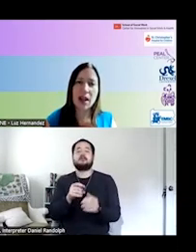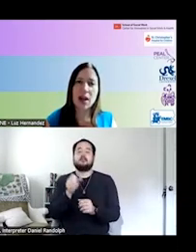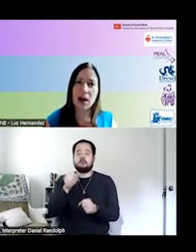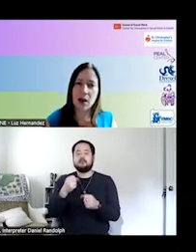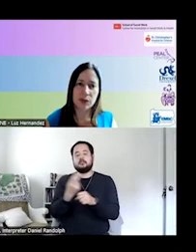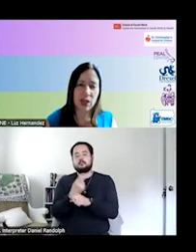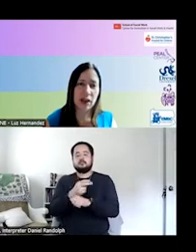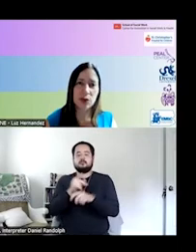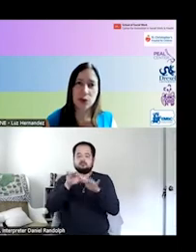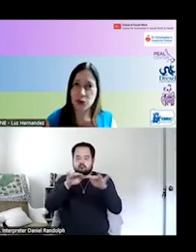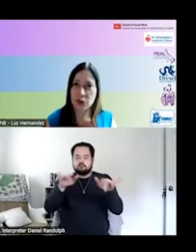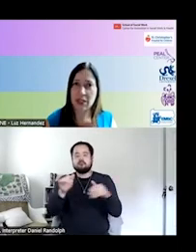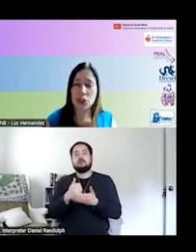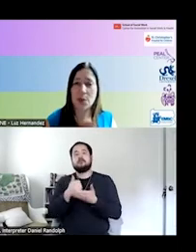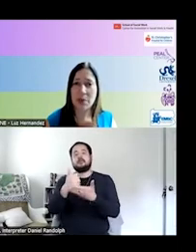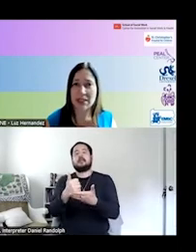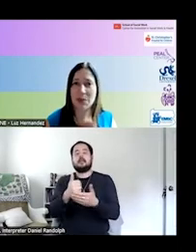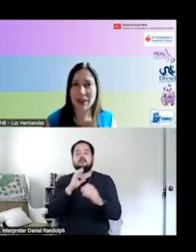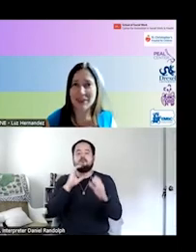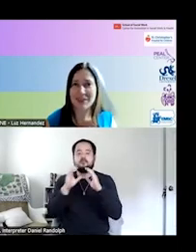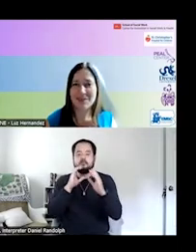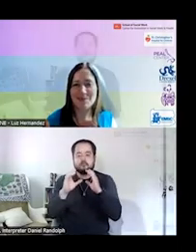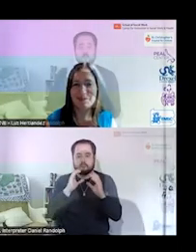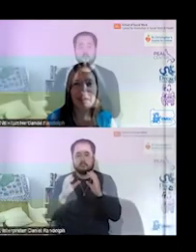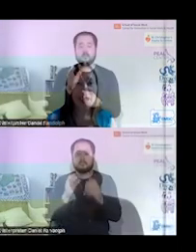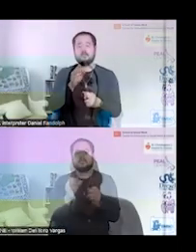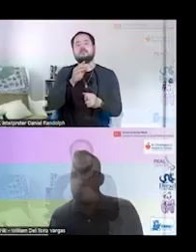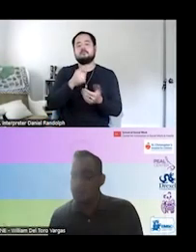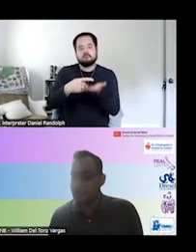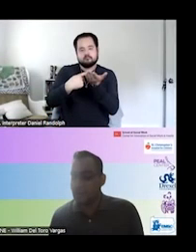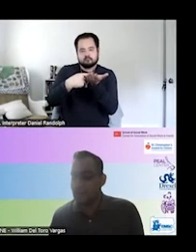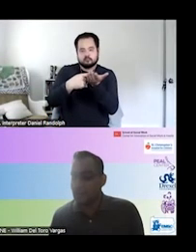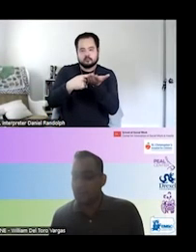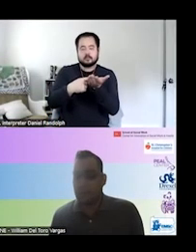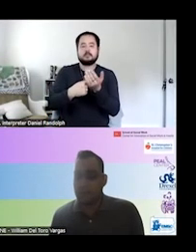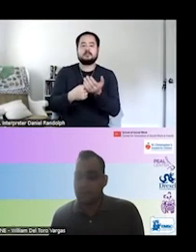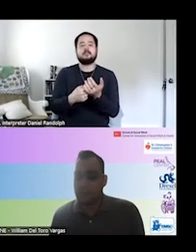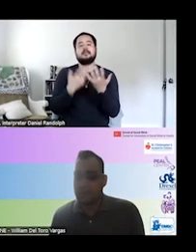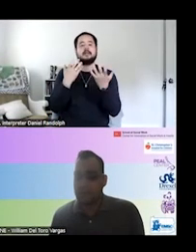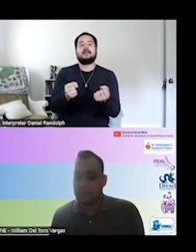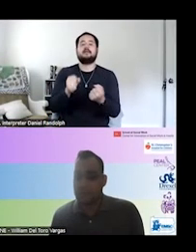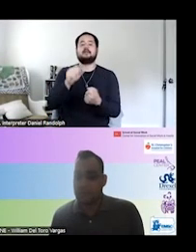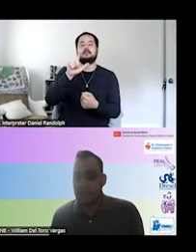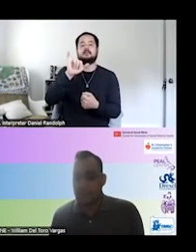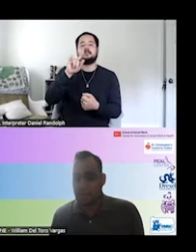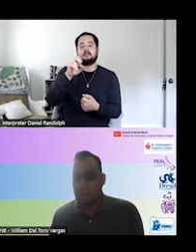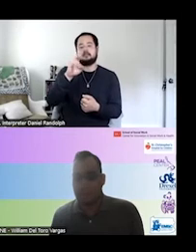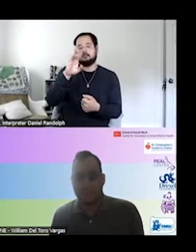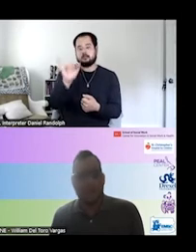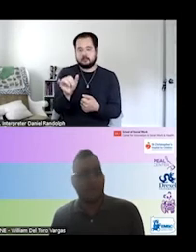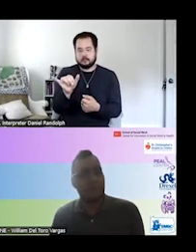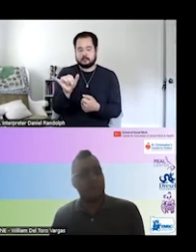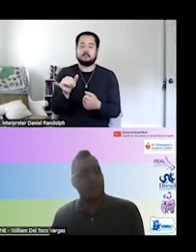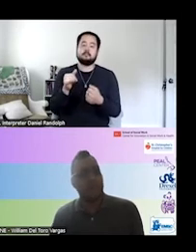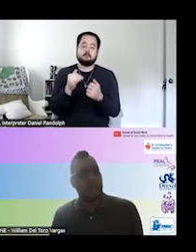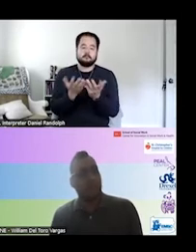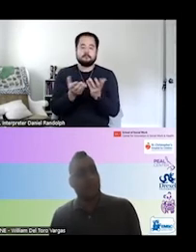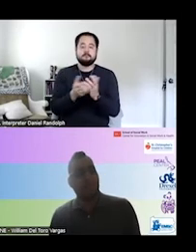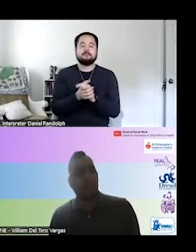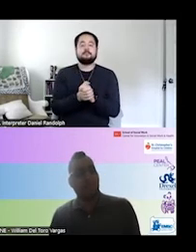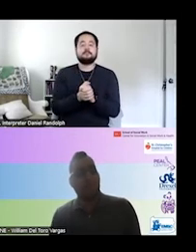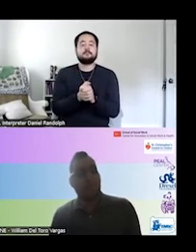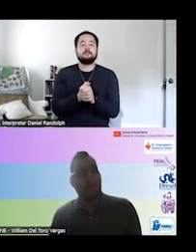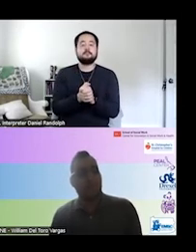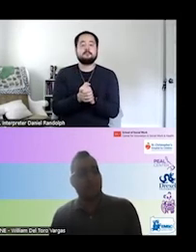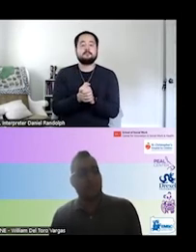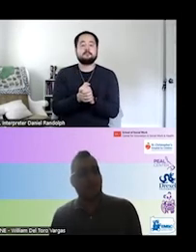your child or your needs are best met. Health literacy, now that we've heard from Luz about communication, right?